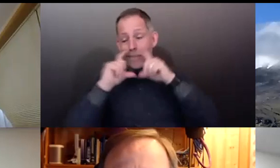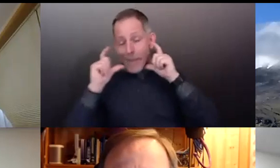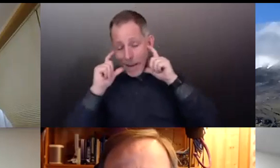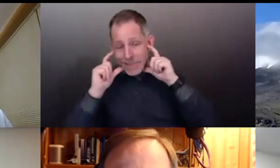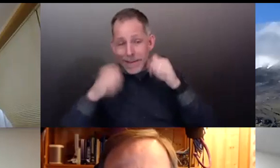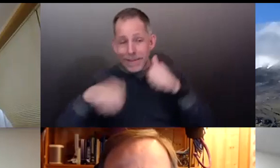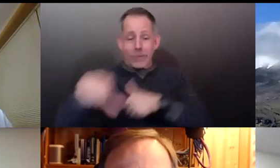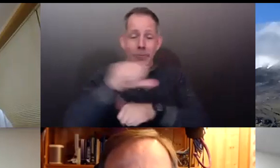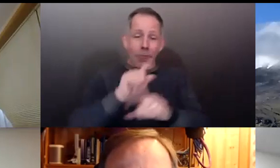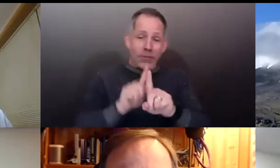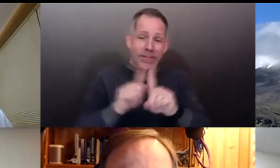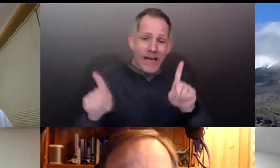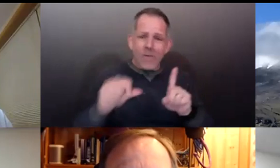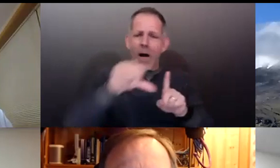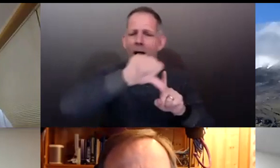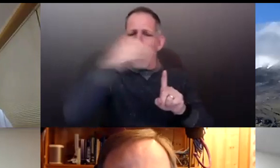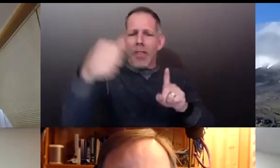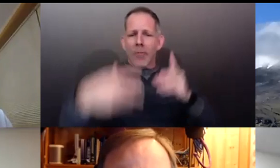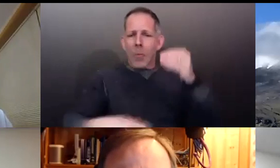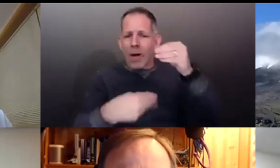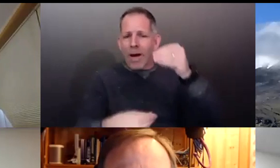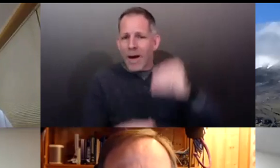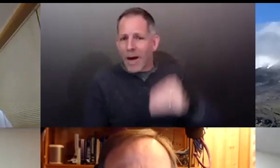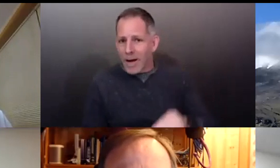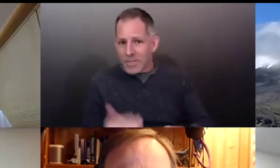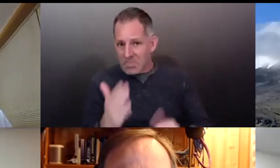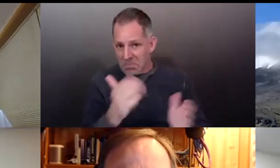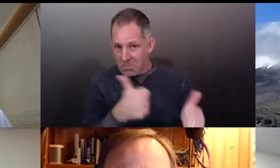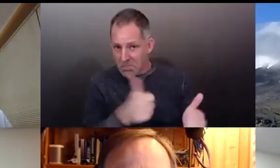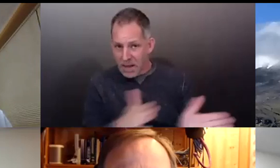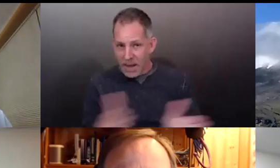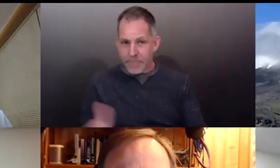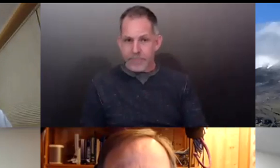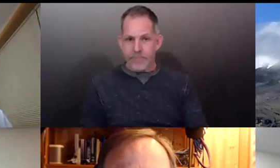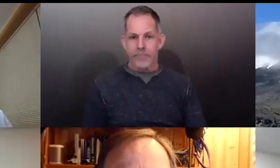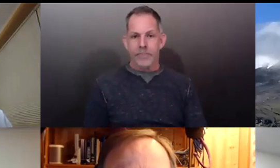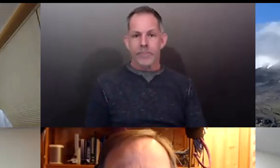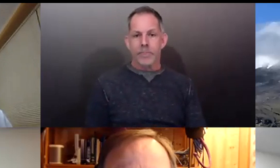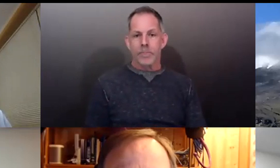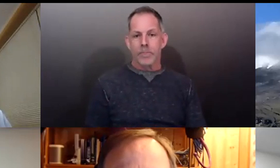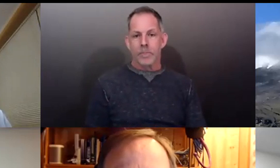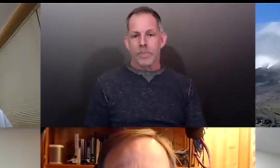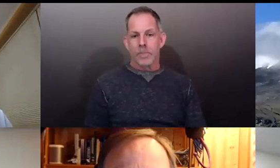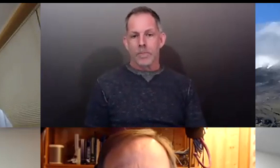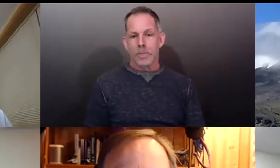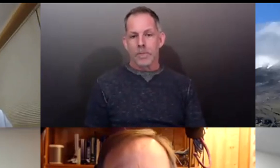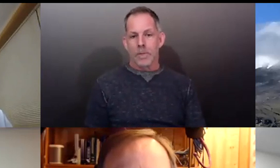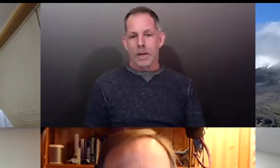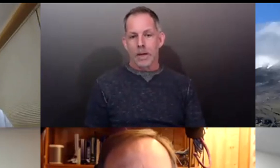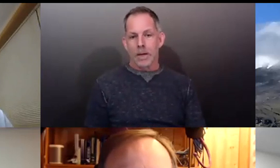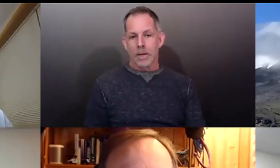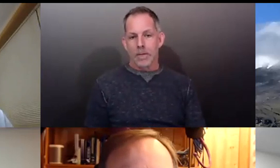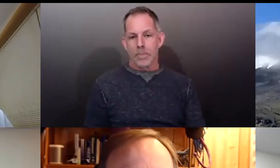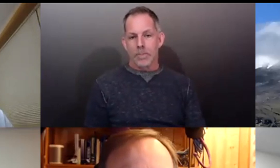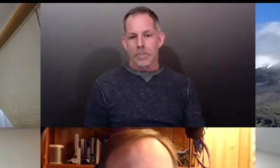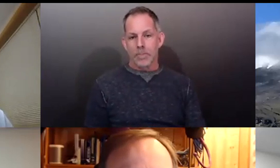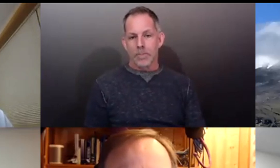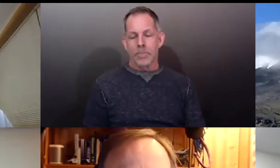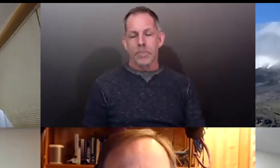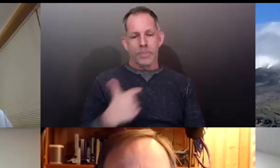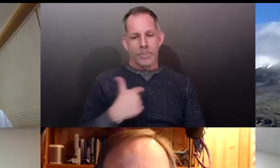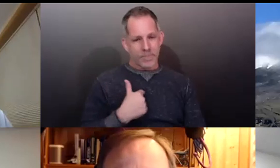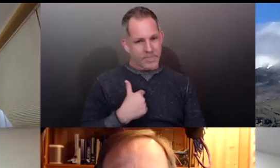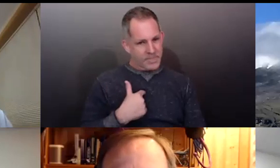Well, I think we could use help just messaging, a clear, simple, consistent message out to the public that